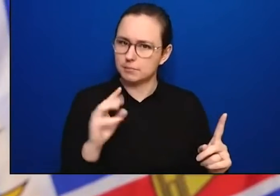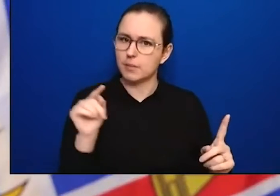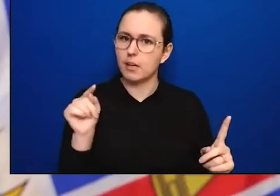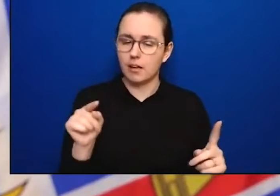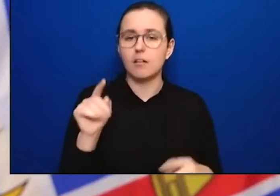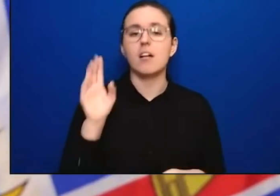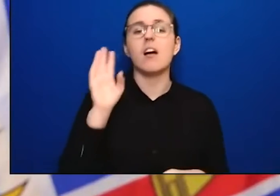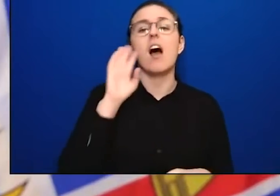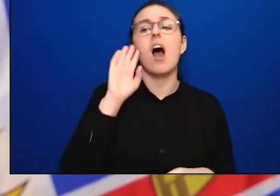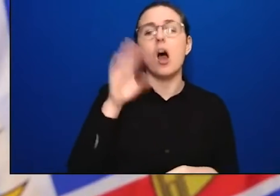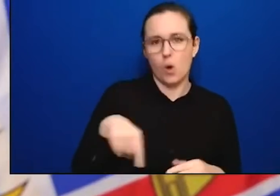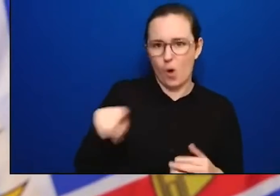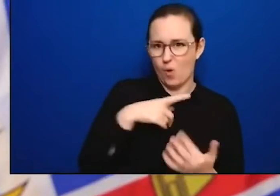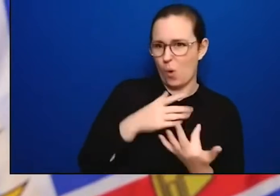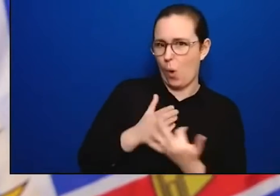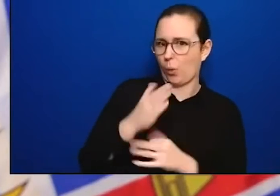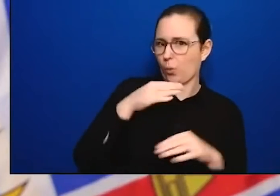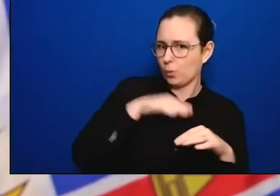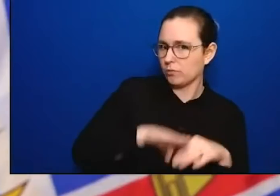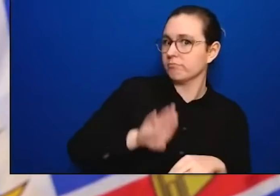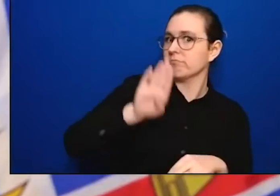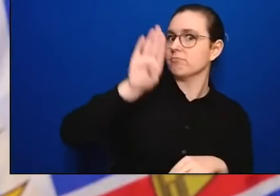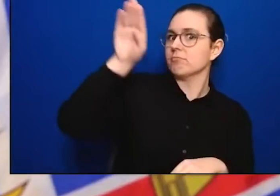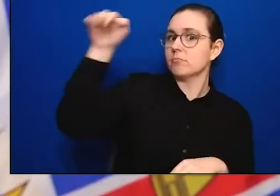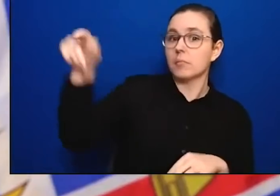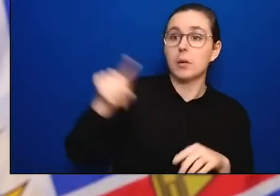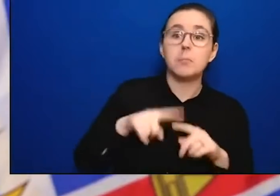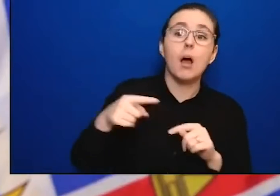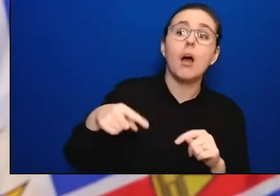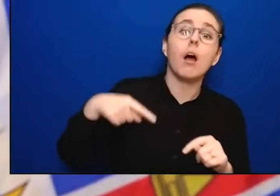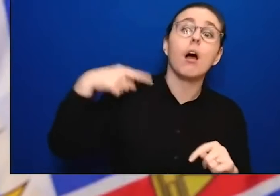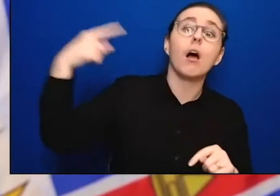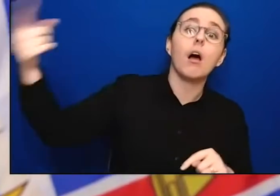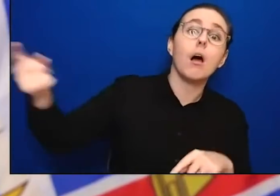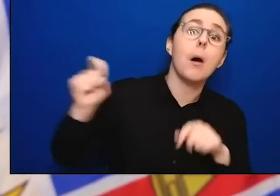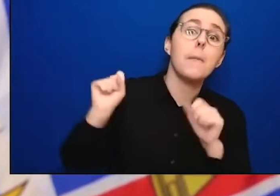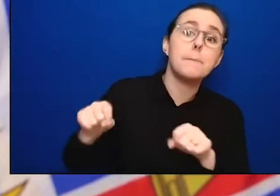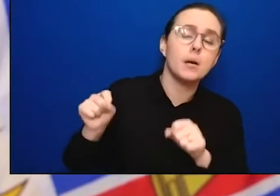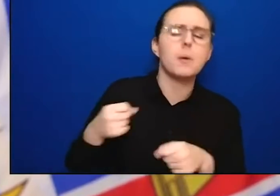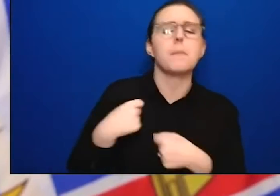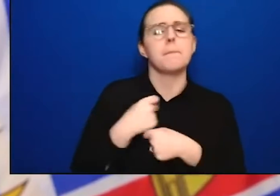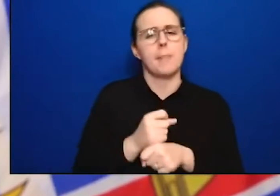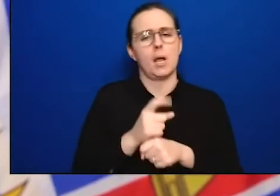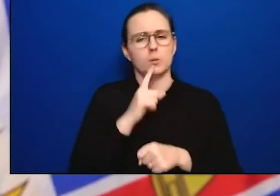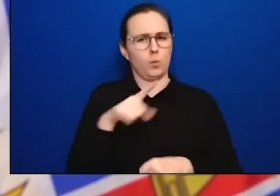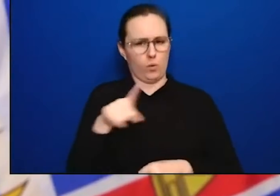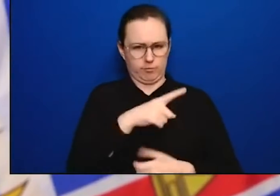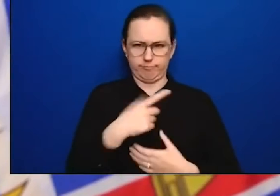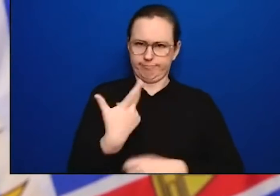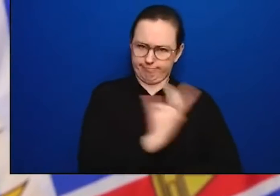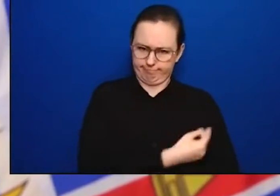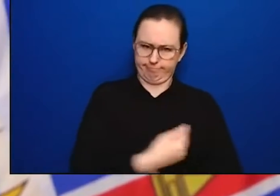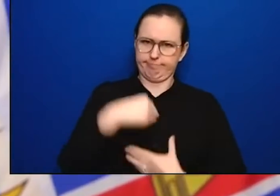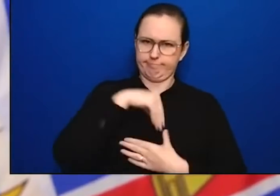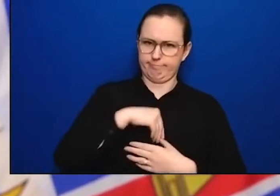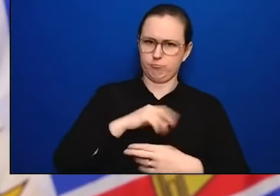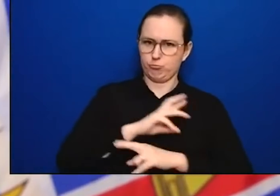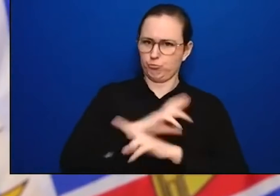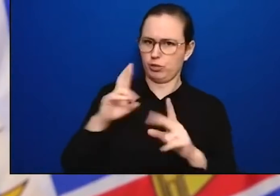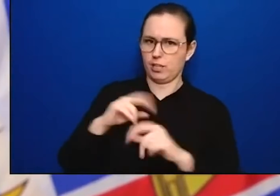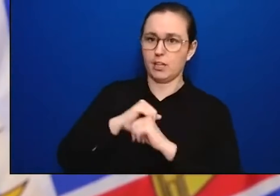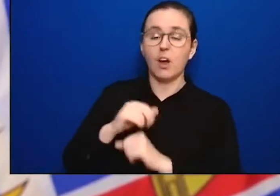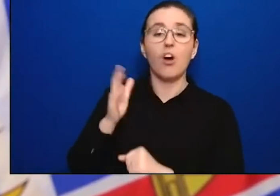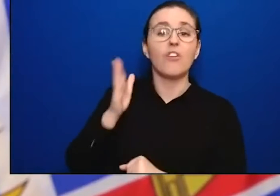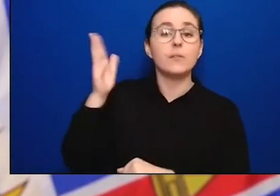because we'll get through this wave. I have confidence in that, but we don't know what's coming next. So we want to make sure